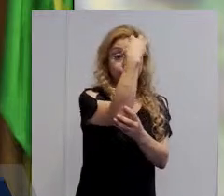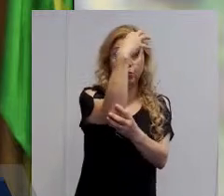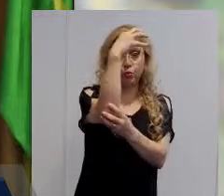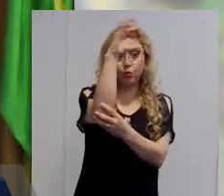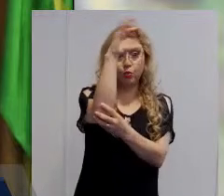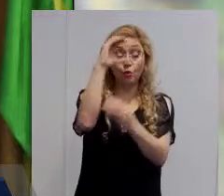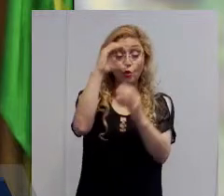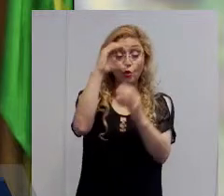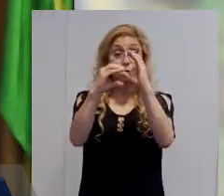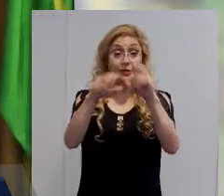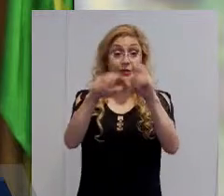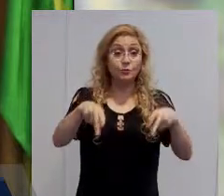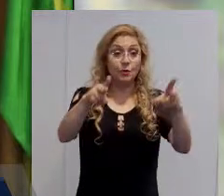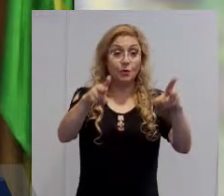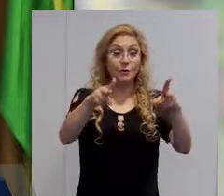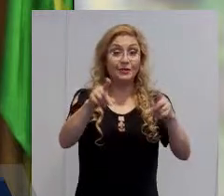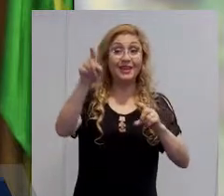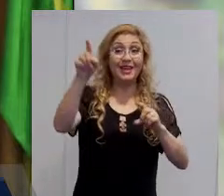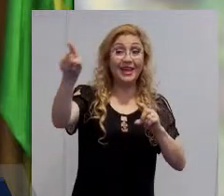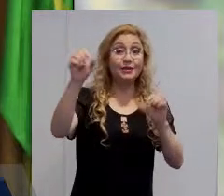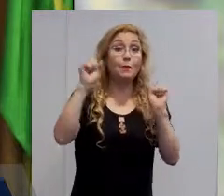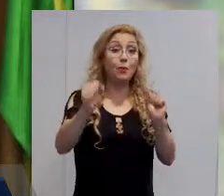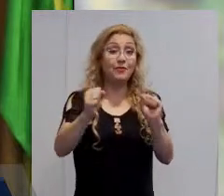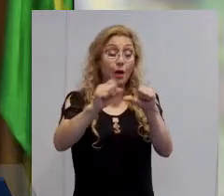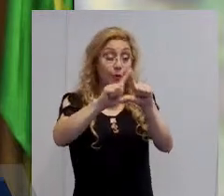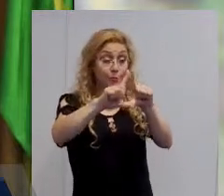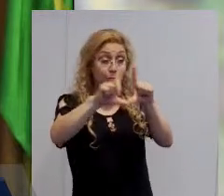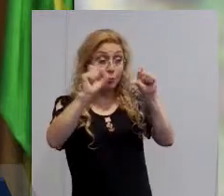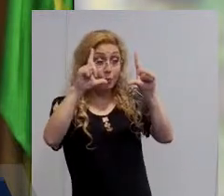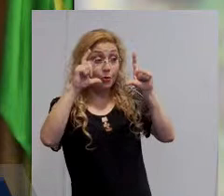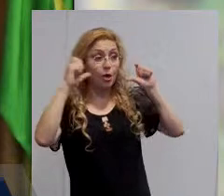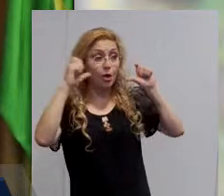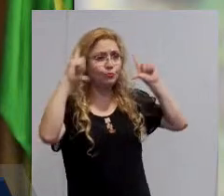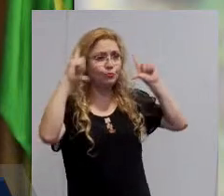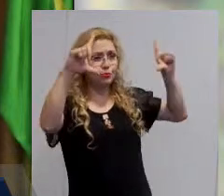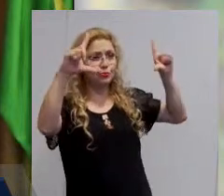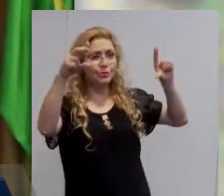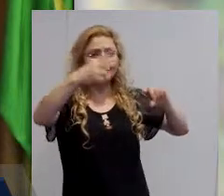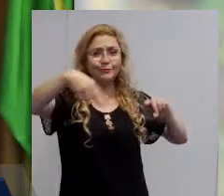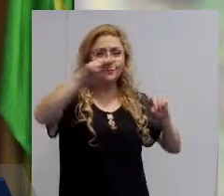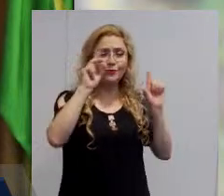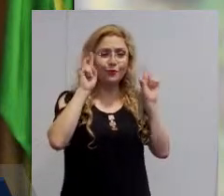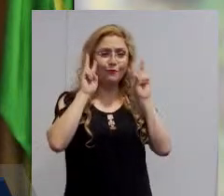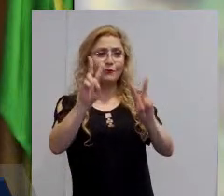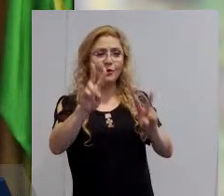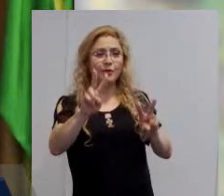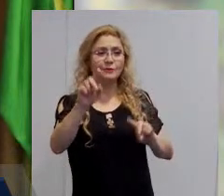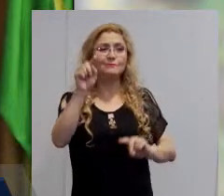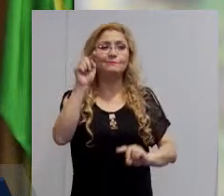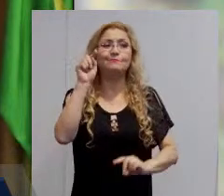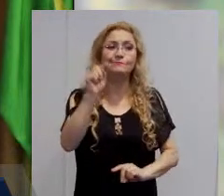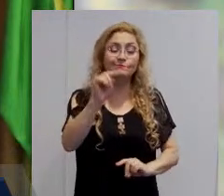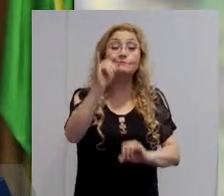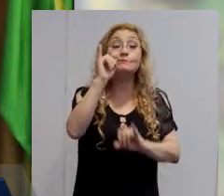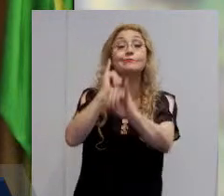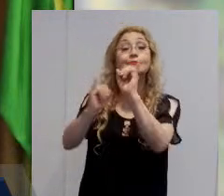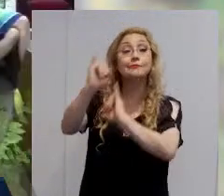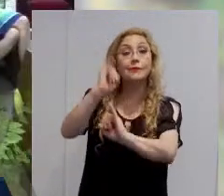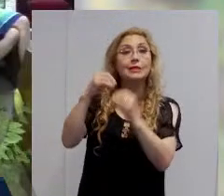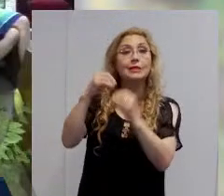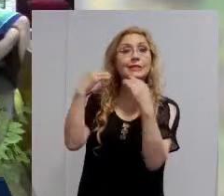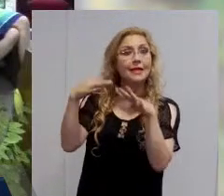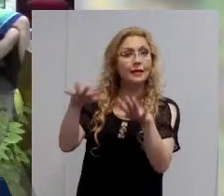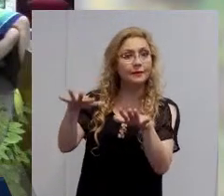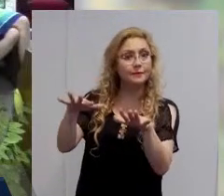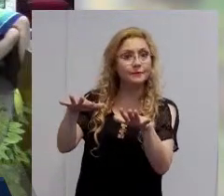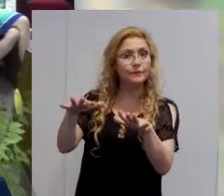that helps them to communicate, and that they, well, that they are able to send a beautiful picture, such as the one we're seeing here.